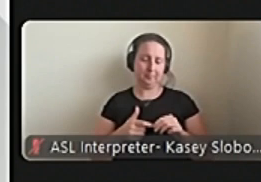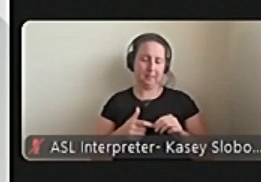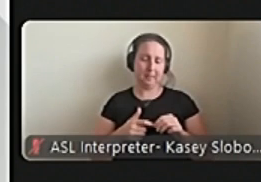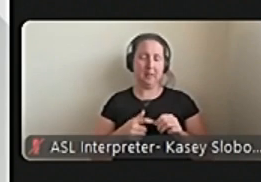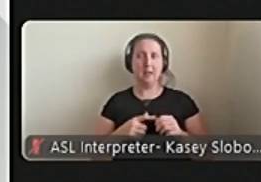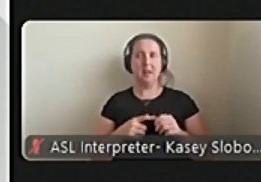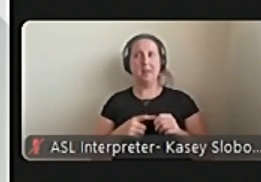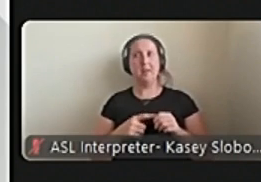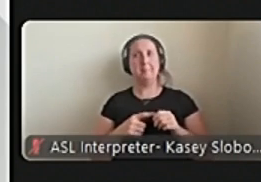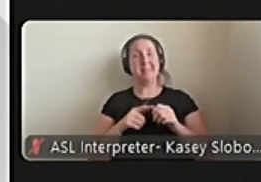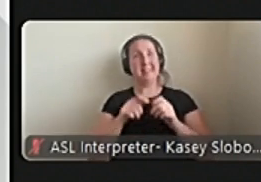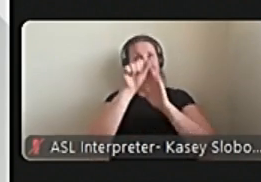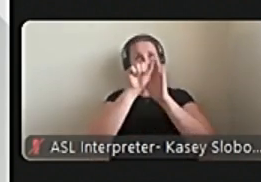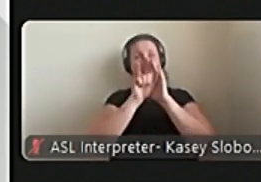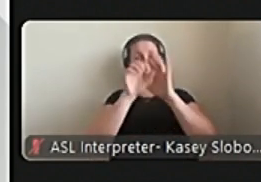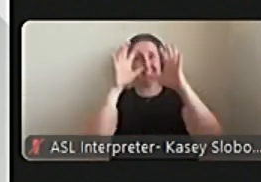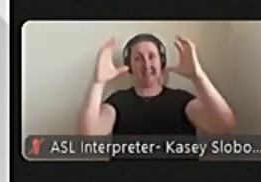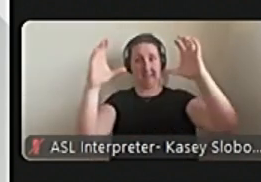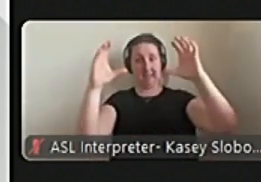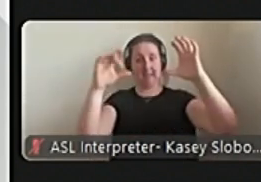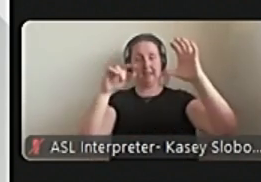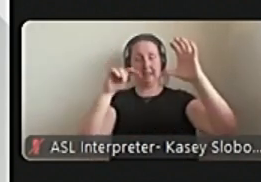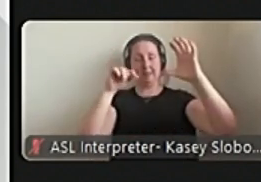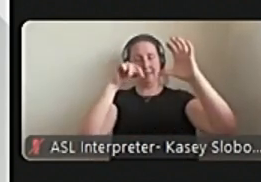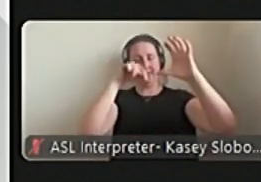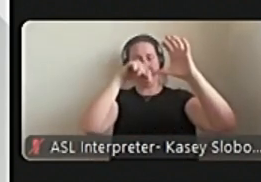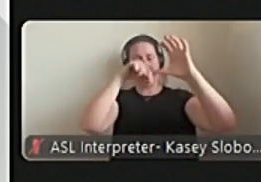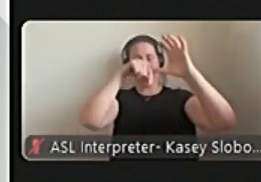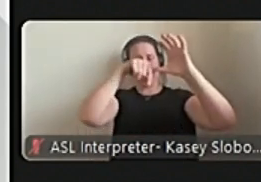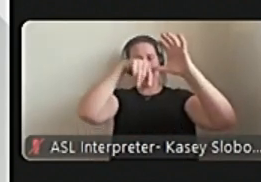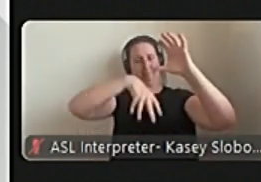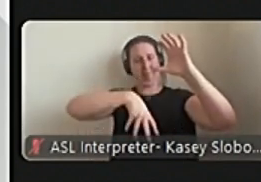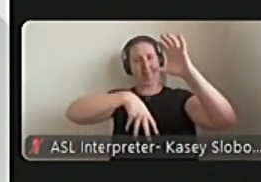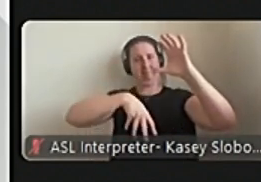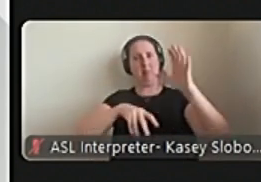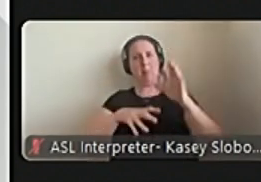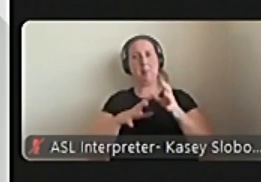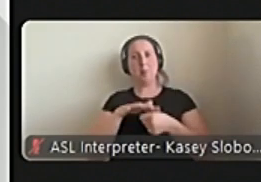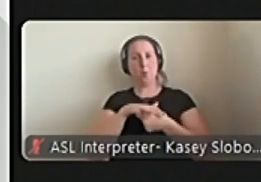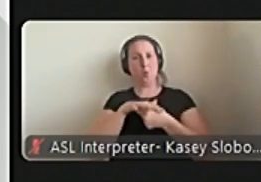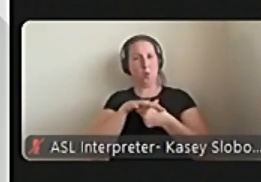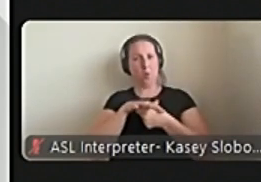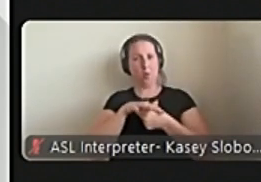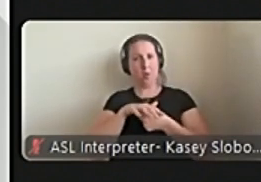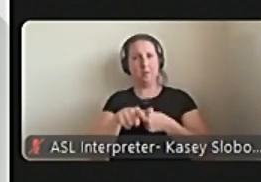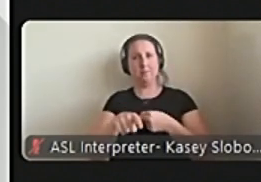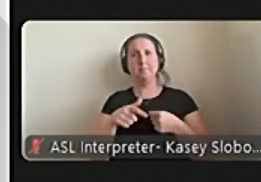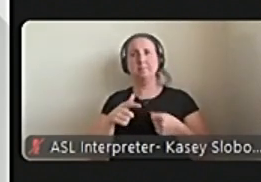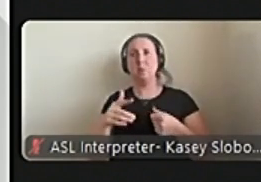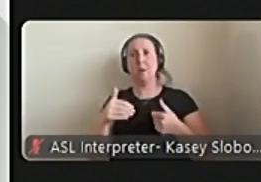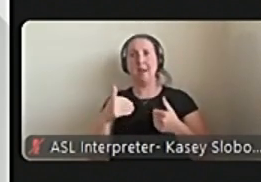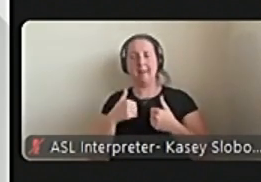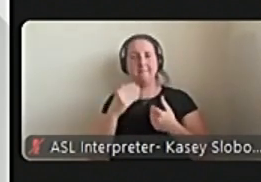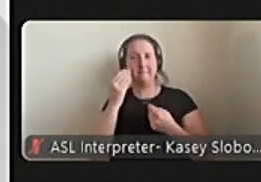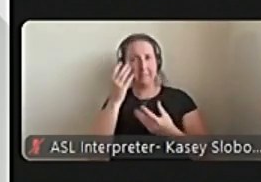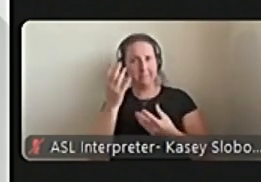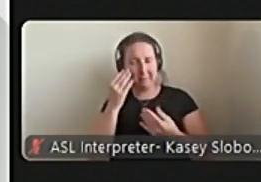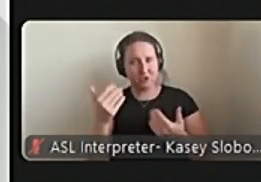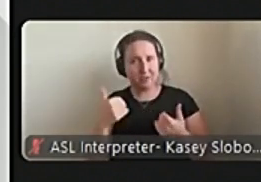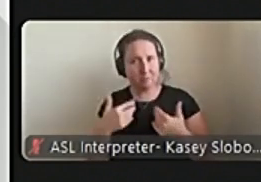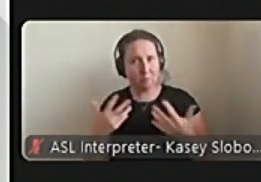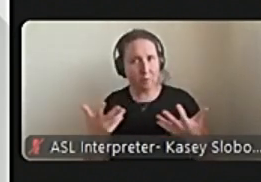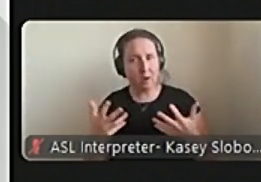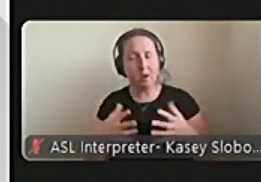do I have in terms of area agency on aging? What do they have for information? I think about the Lewy